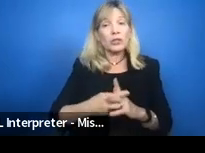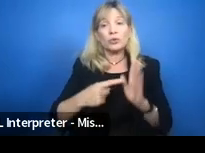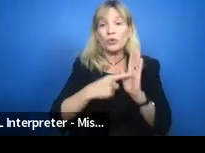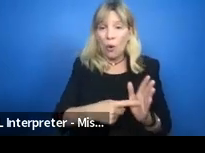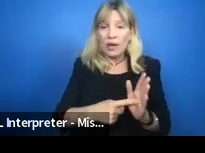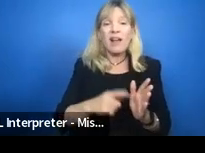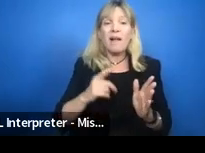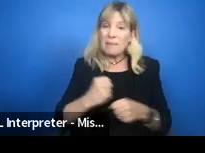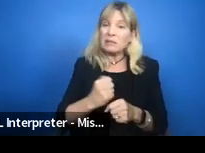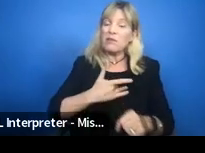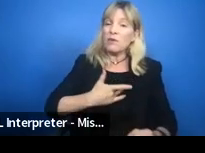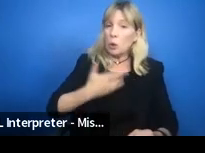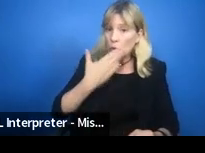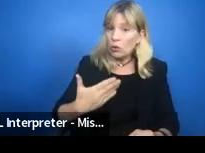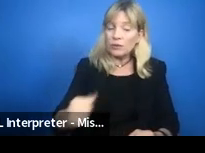hopeful.